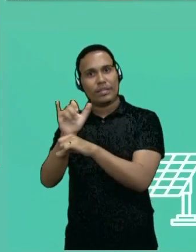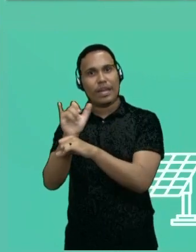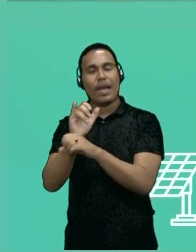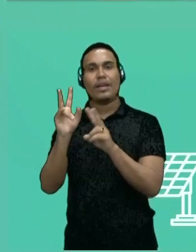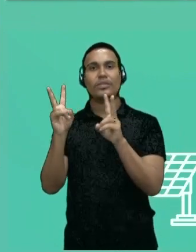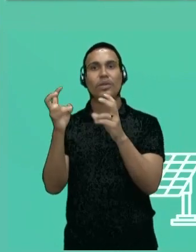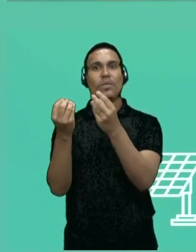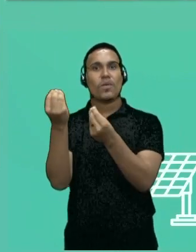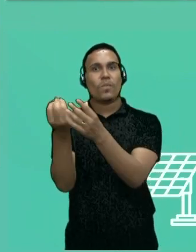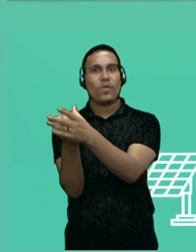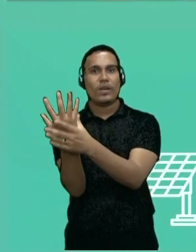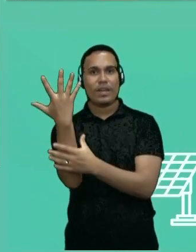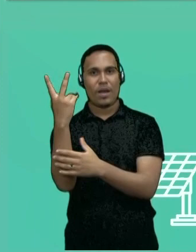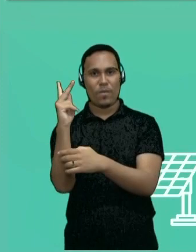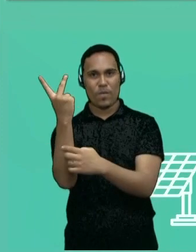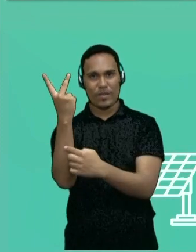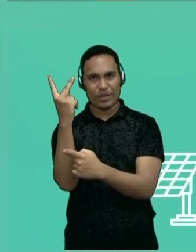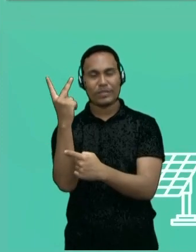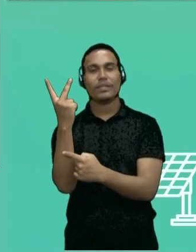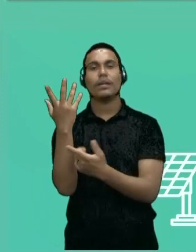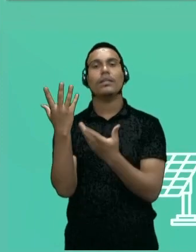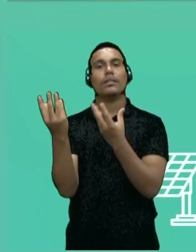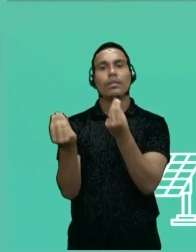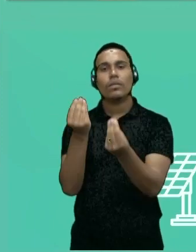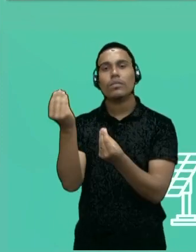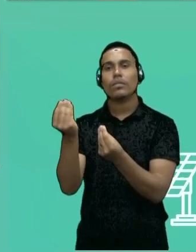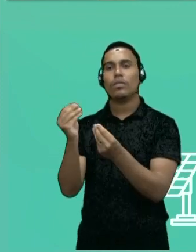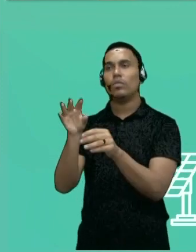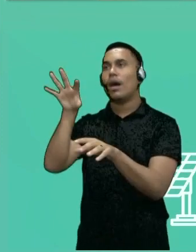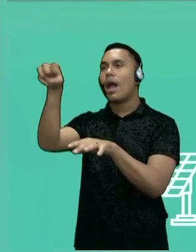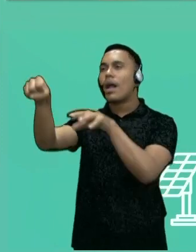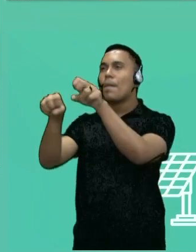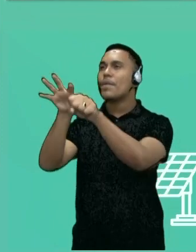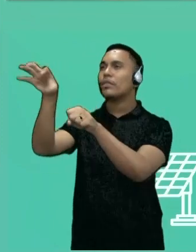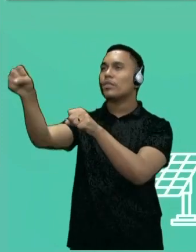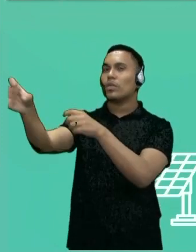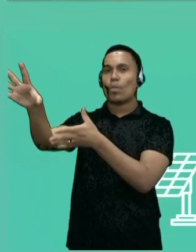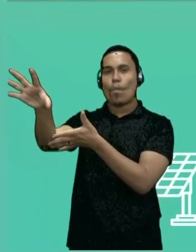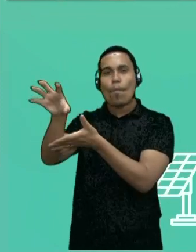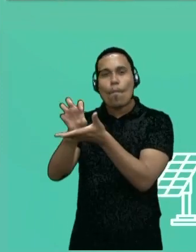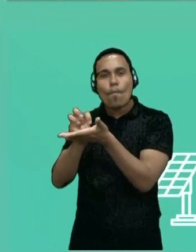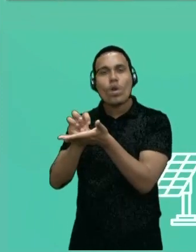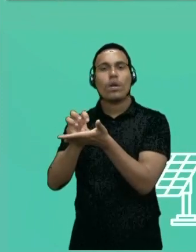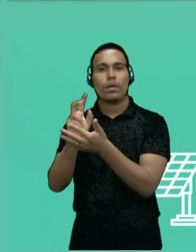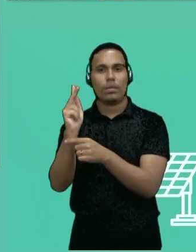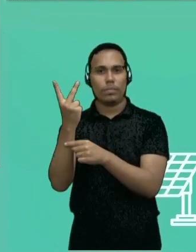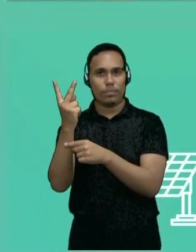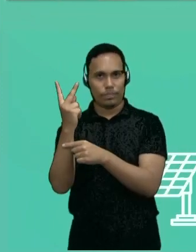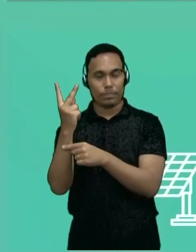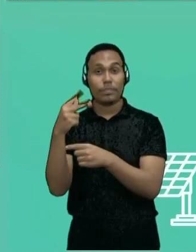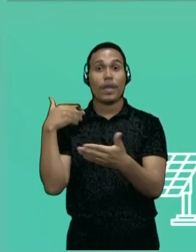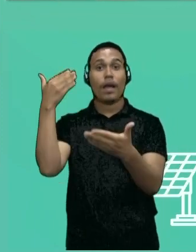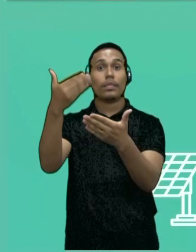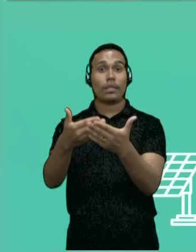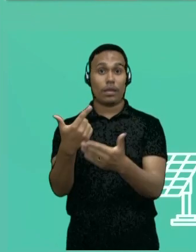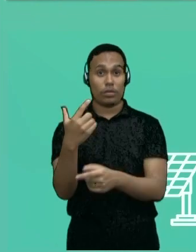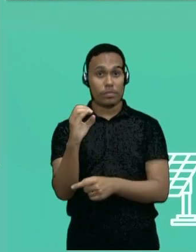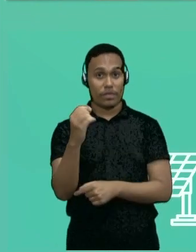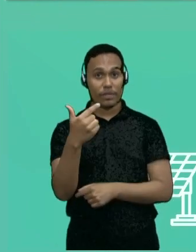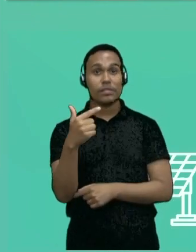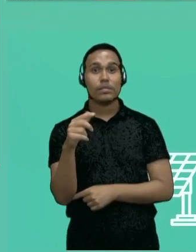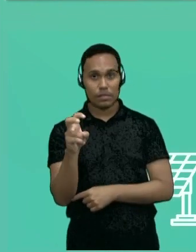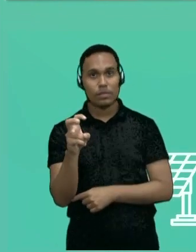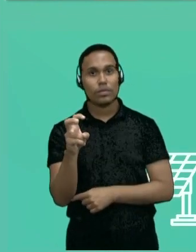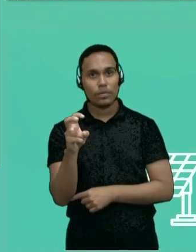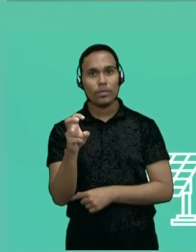carbon capture in 2 industrial clusters by the mid-2020s, so by roughly 2025, and a further 2 clusters by the